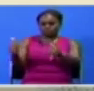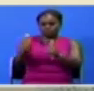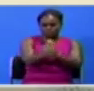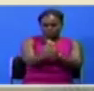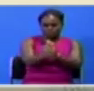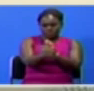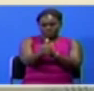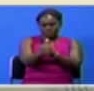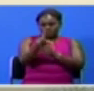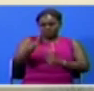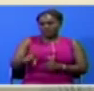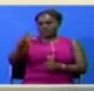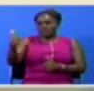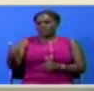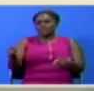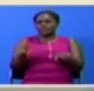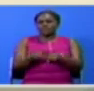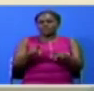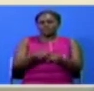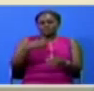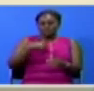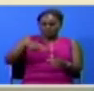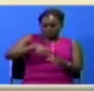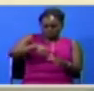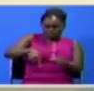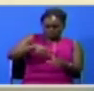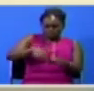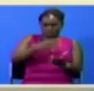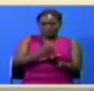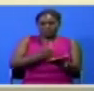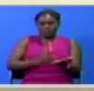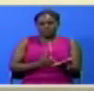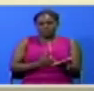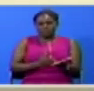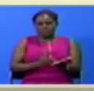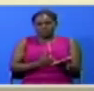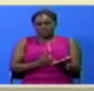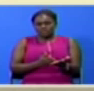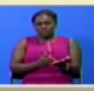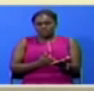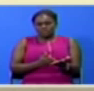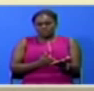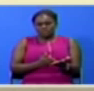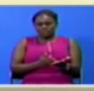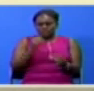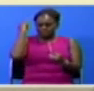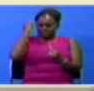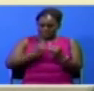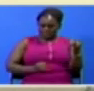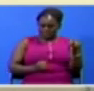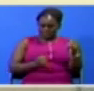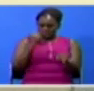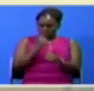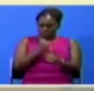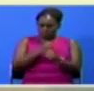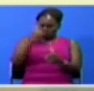other. We'll have to do a drilling pad where the rig will be set. And finally, we'll do